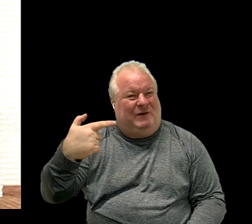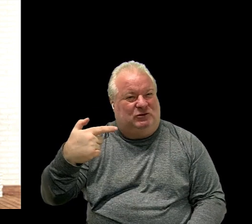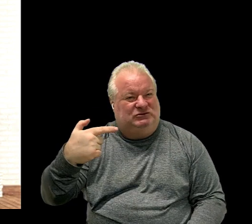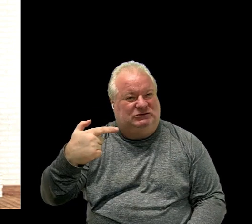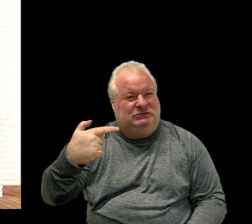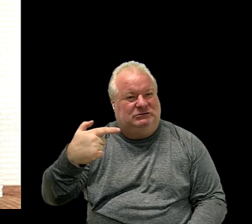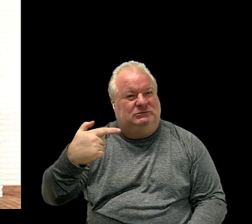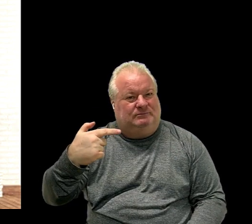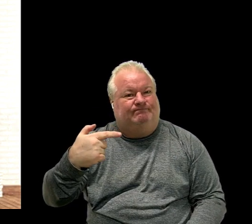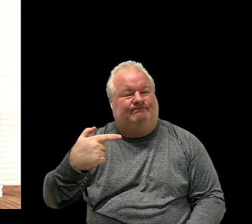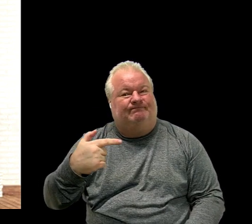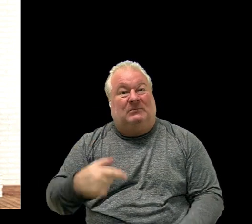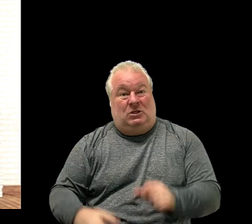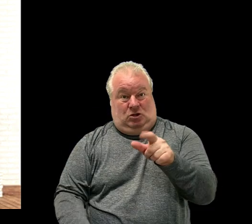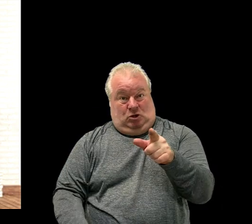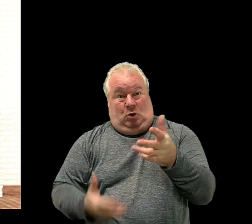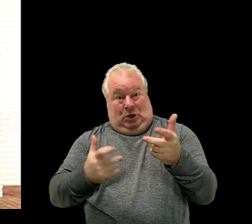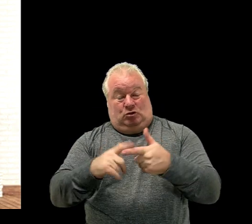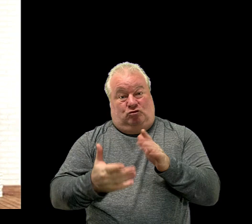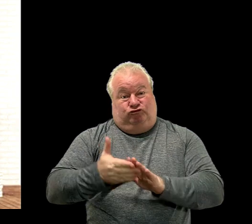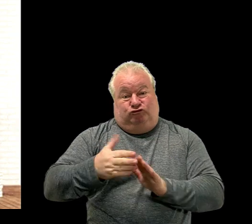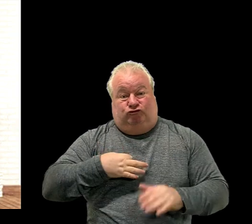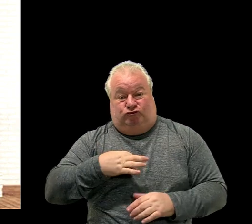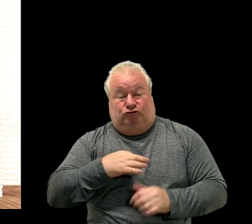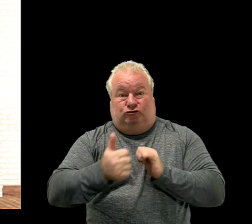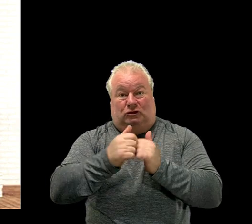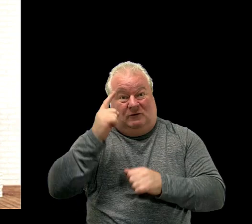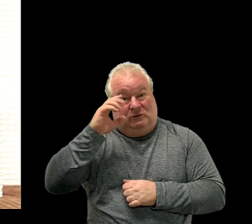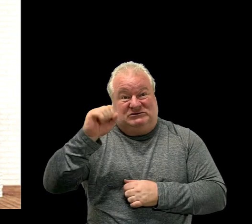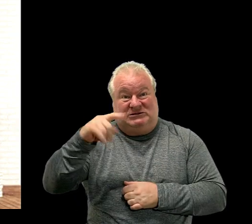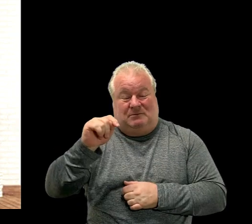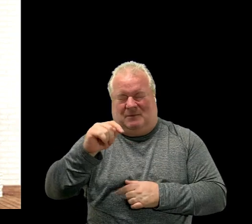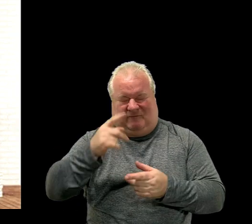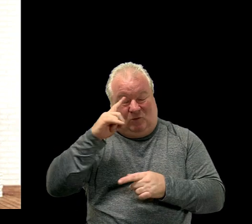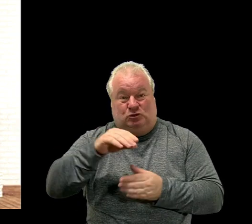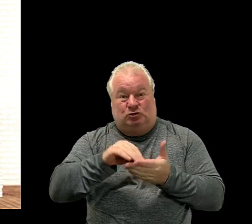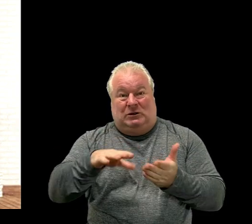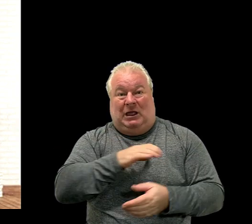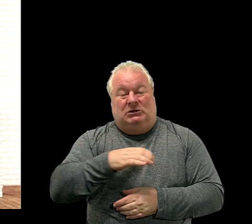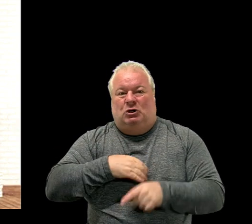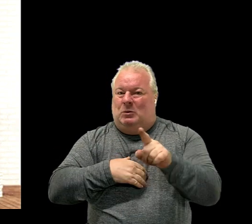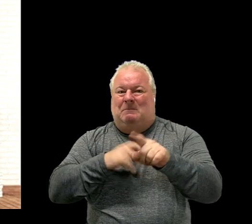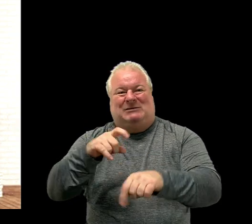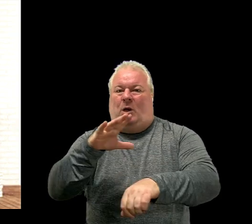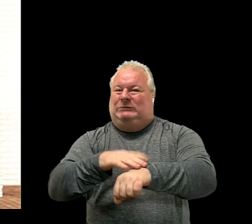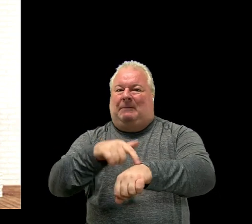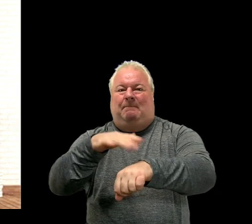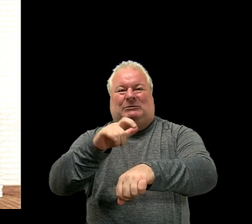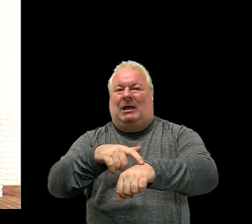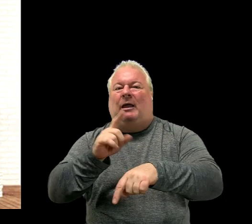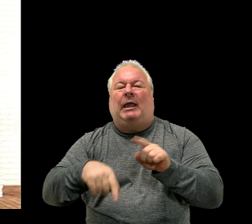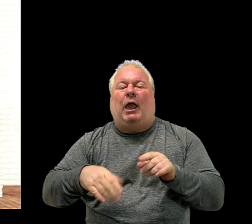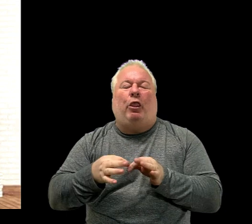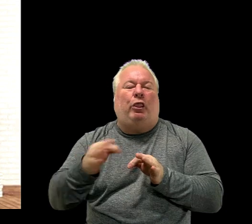if you want to run for student council, you have to be punctual. You have to meet your deadlines. I have to do